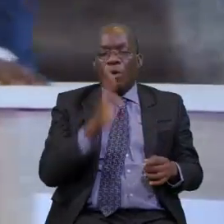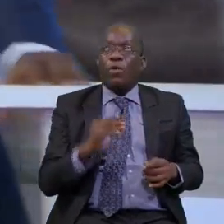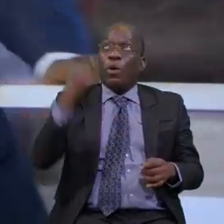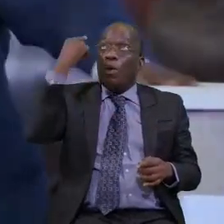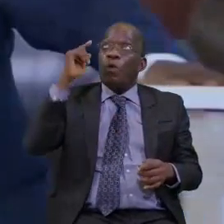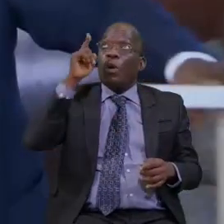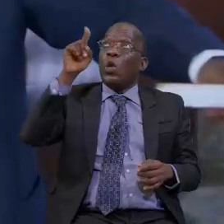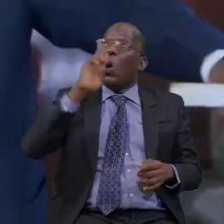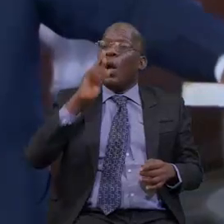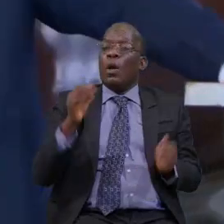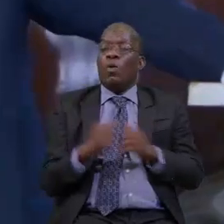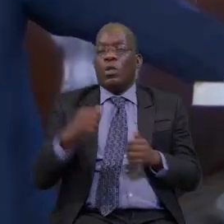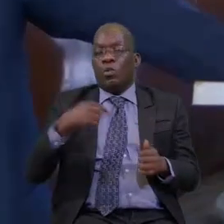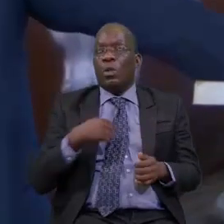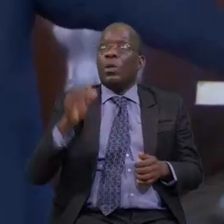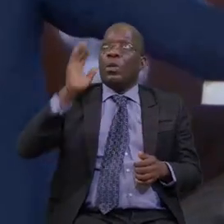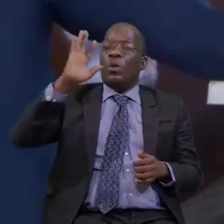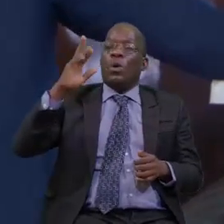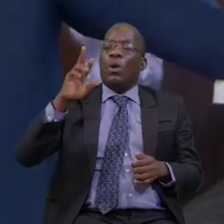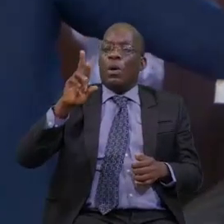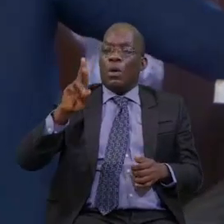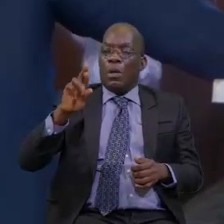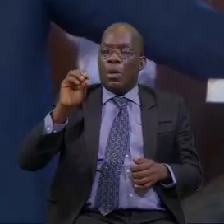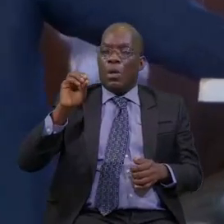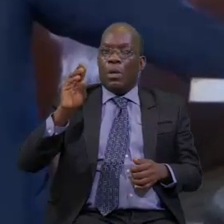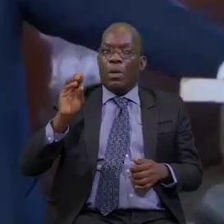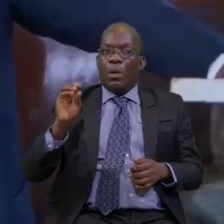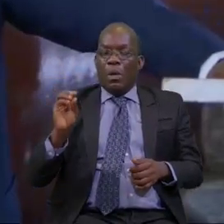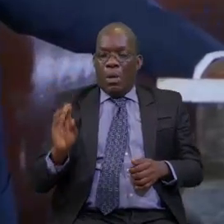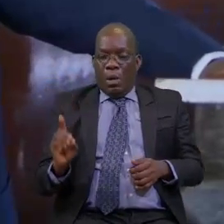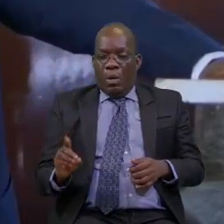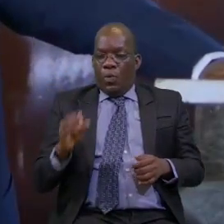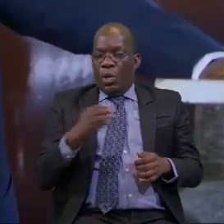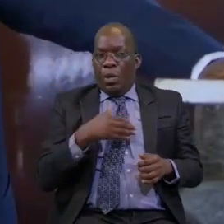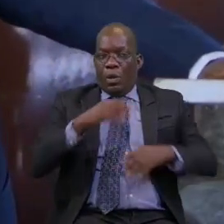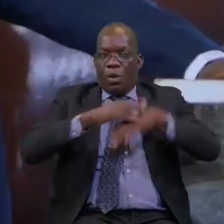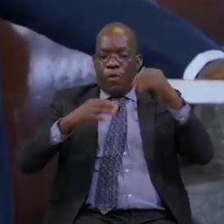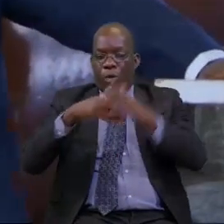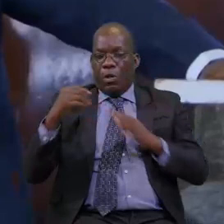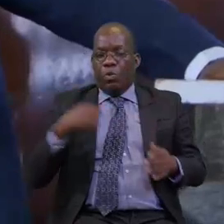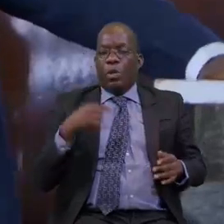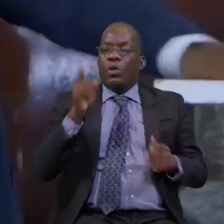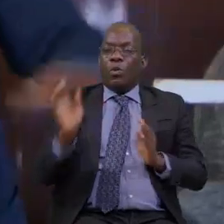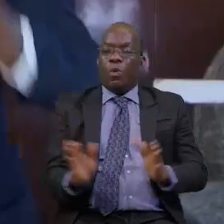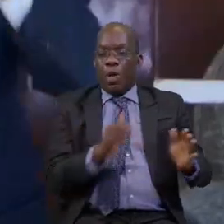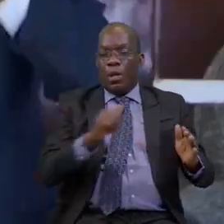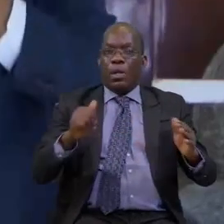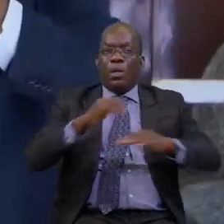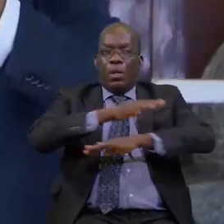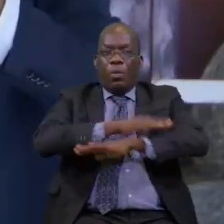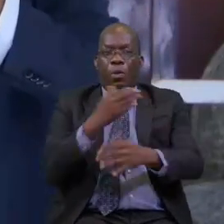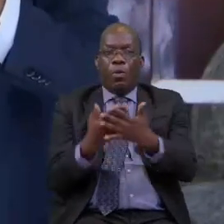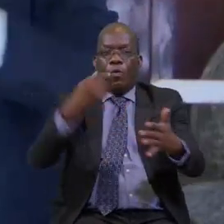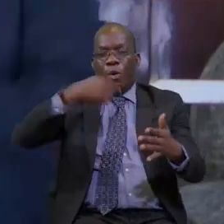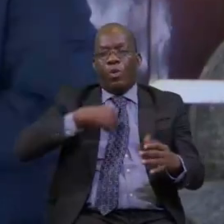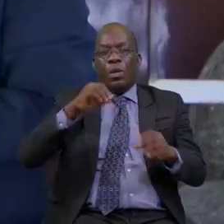thy staff, they comfort me. You set a table before me in the presence of mine enemies, and you